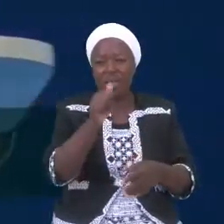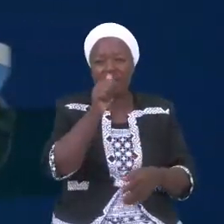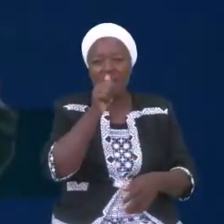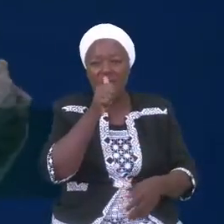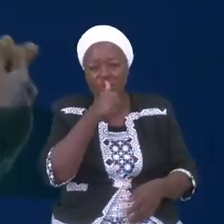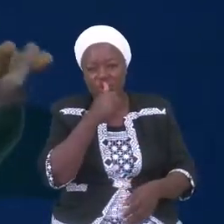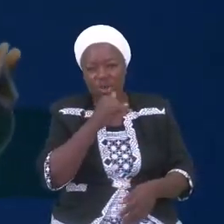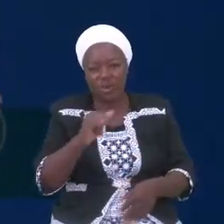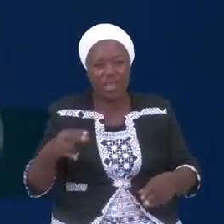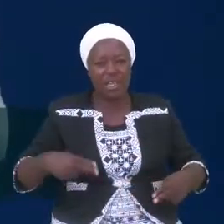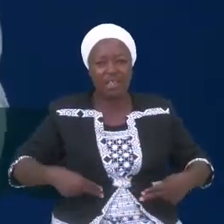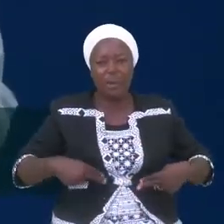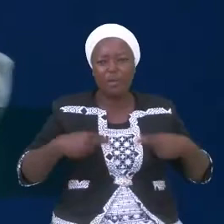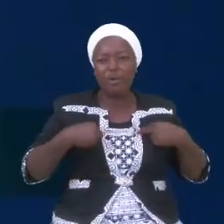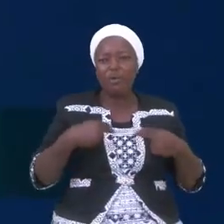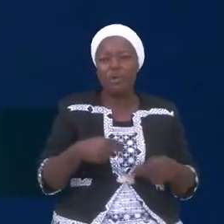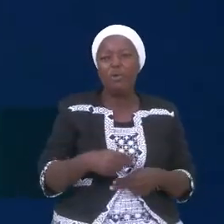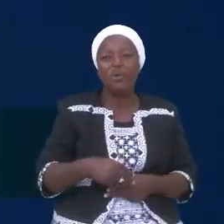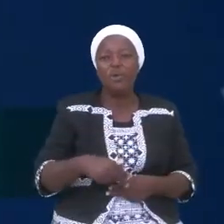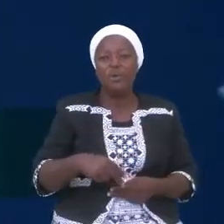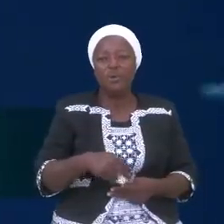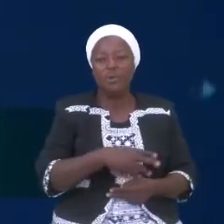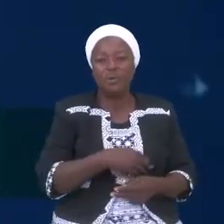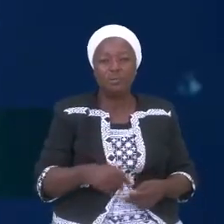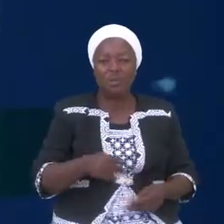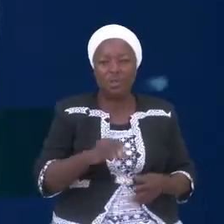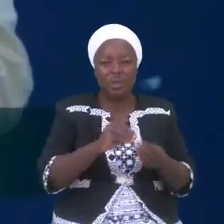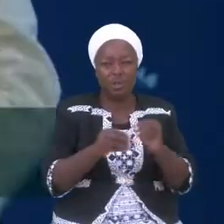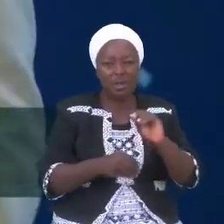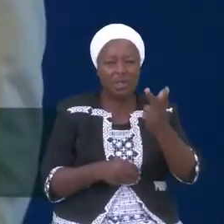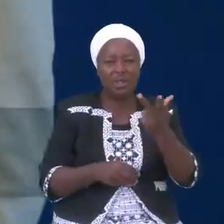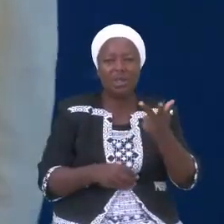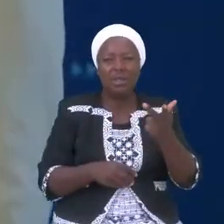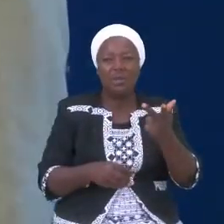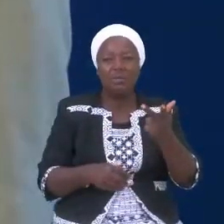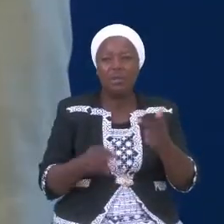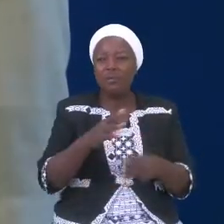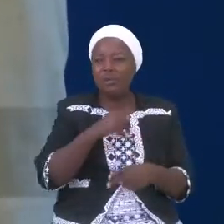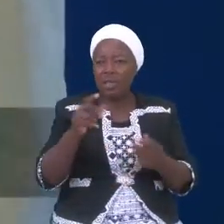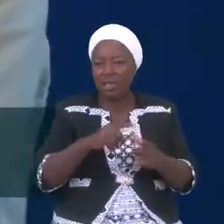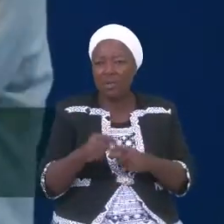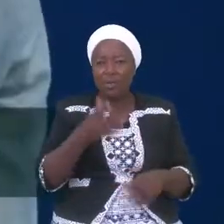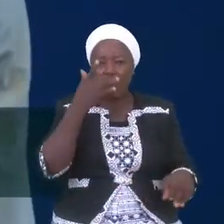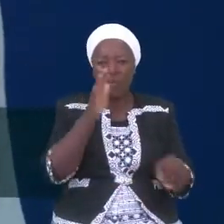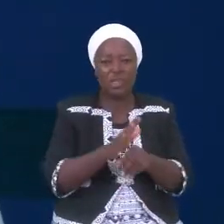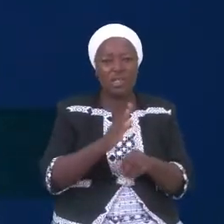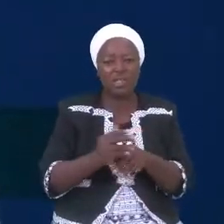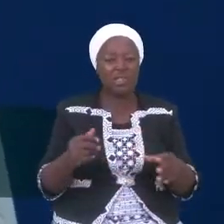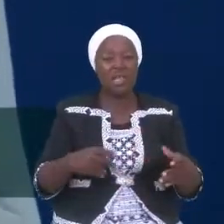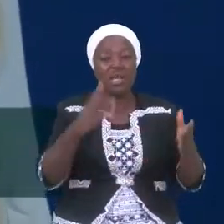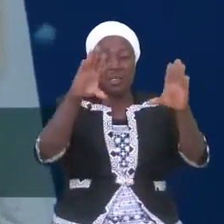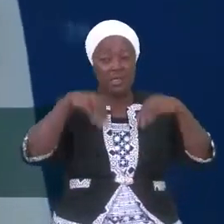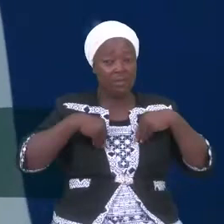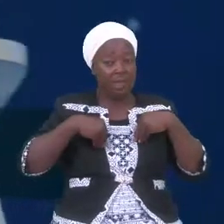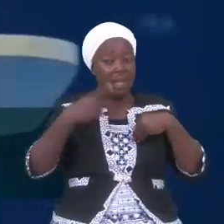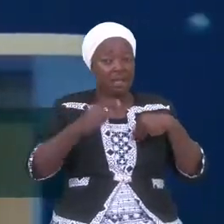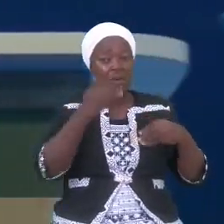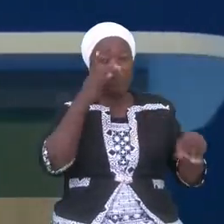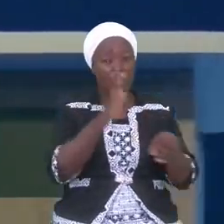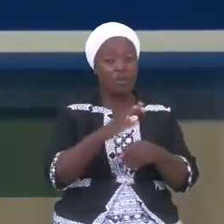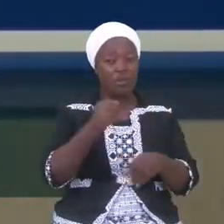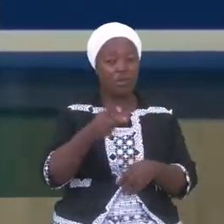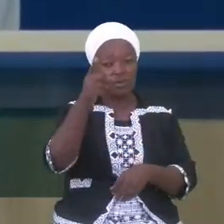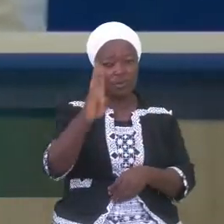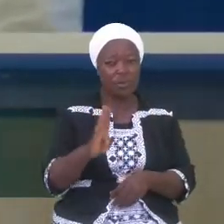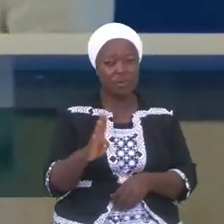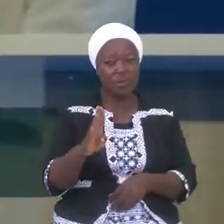enduring health. Number three, promises embraced. The promise of God